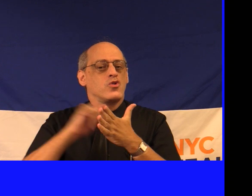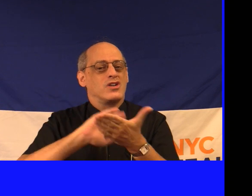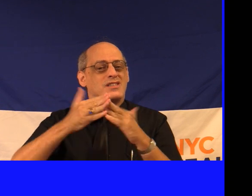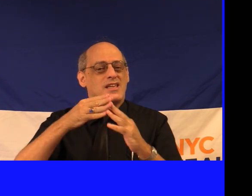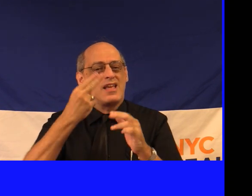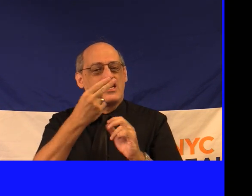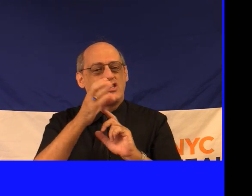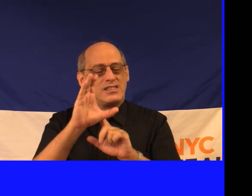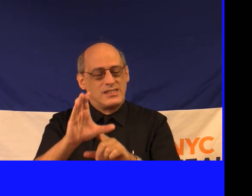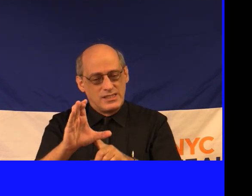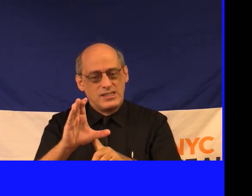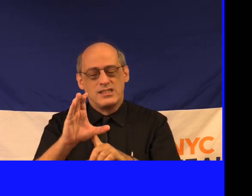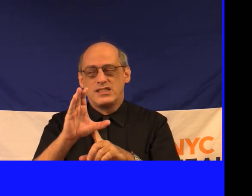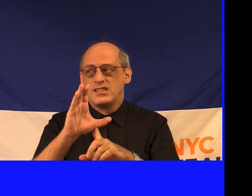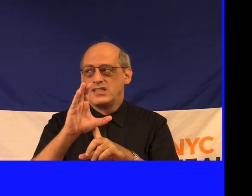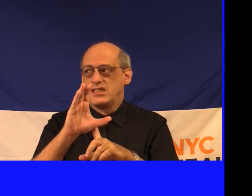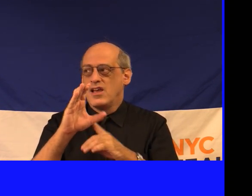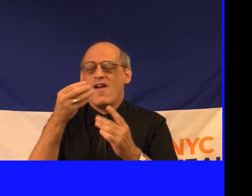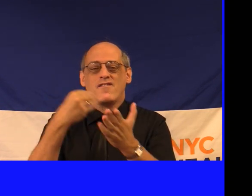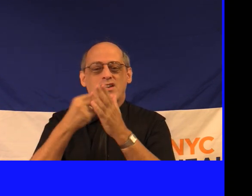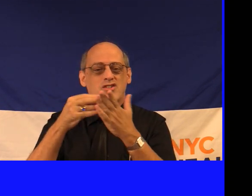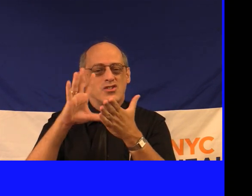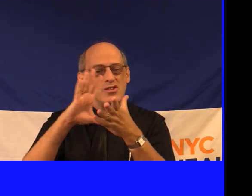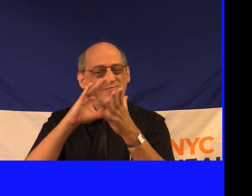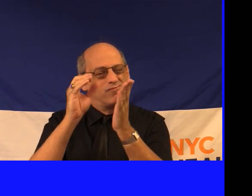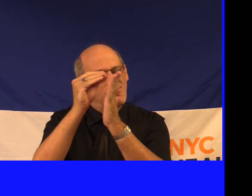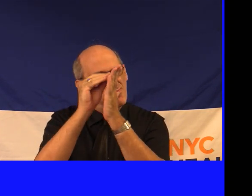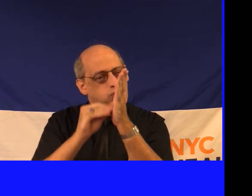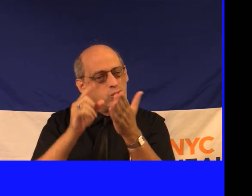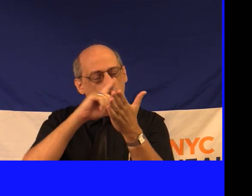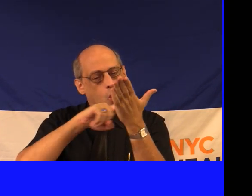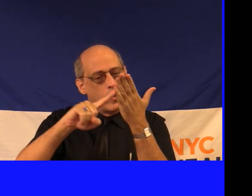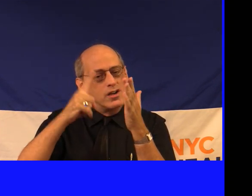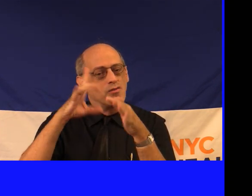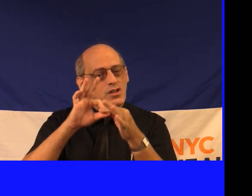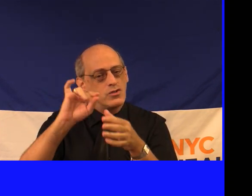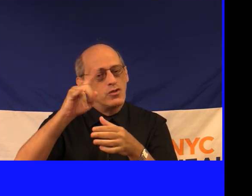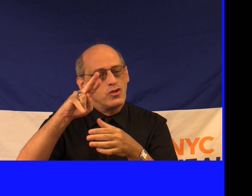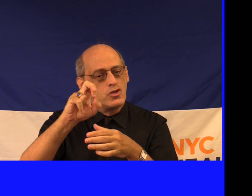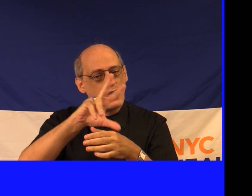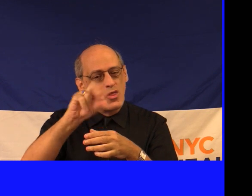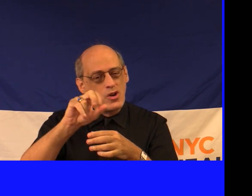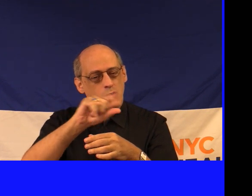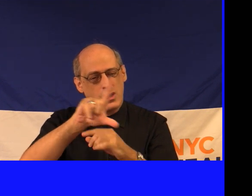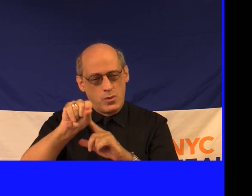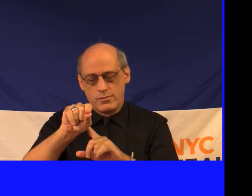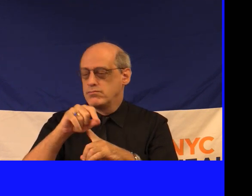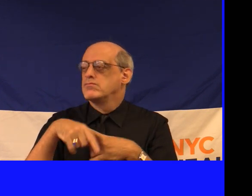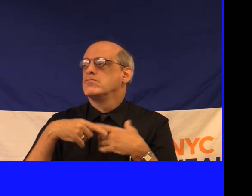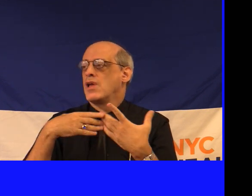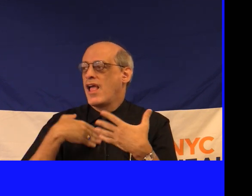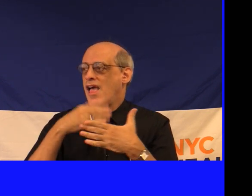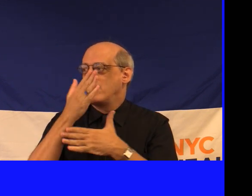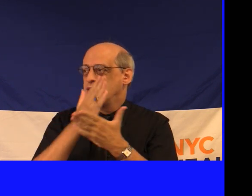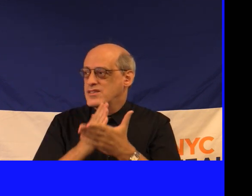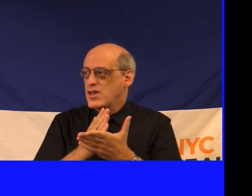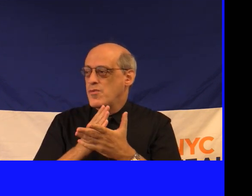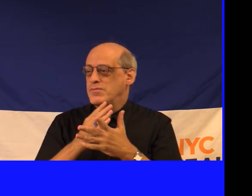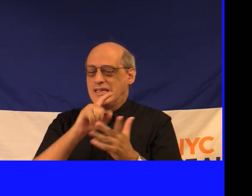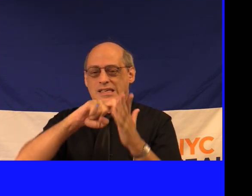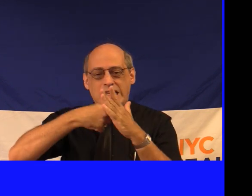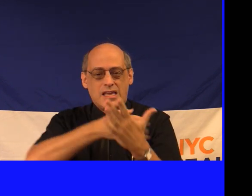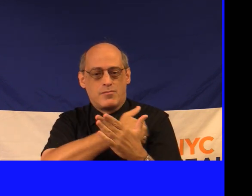Hospitals Corporation, the financial statement audit as of June 30th, 2020. And I have key members of my team here